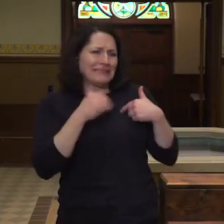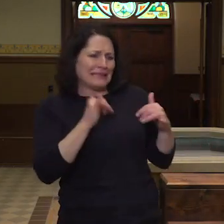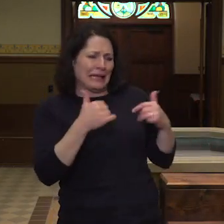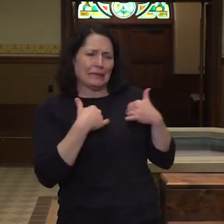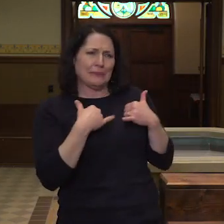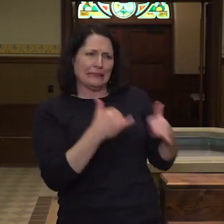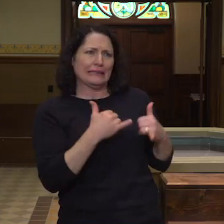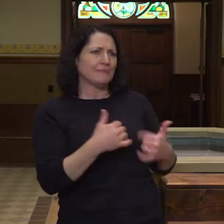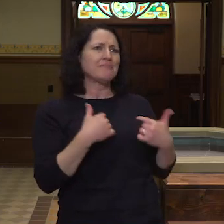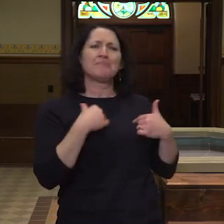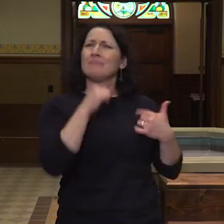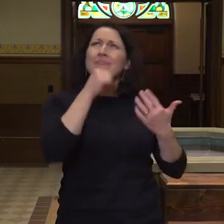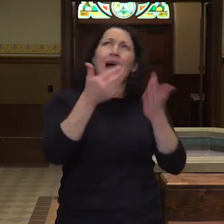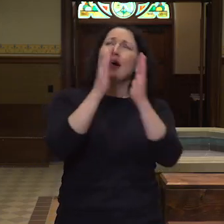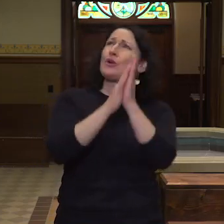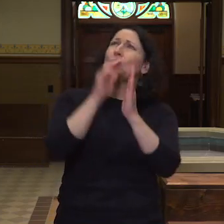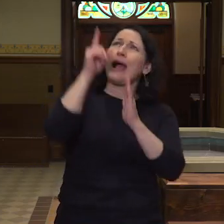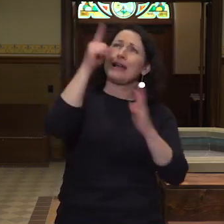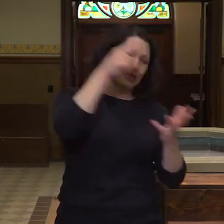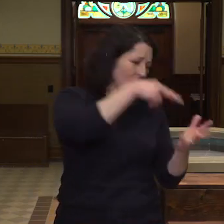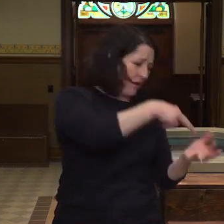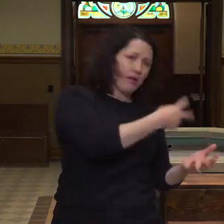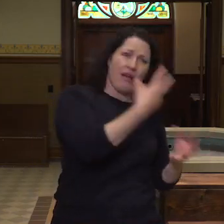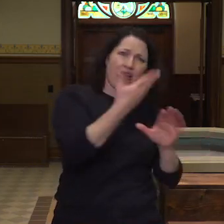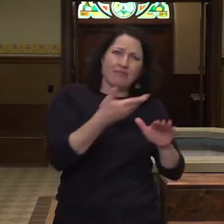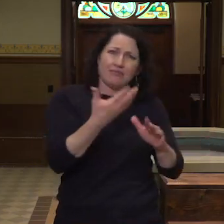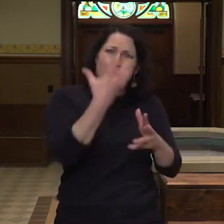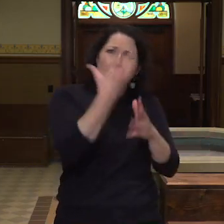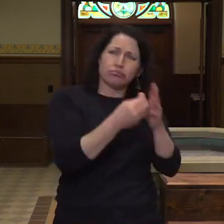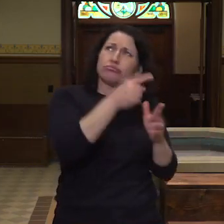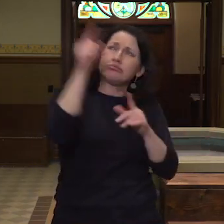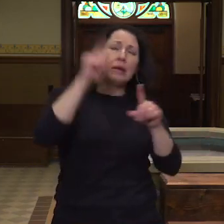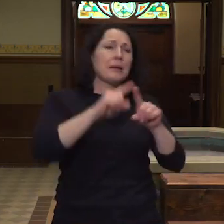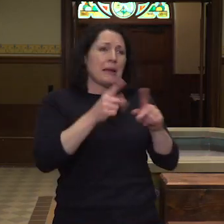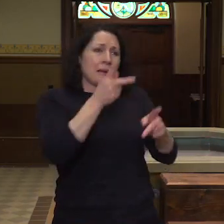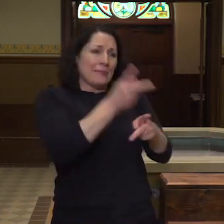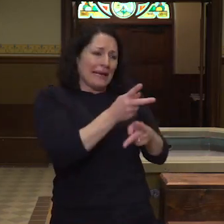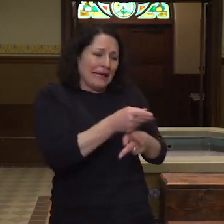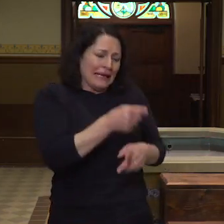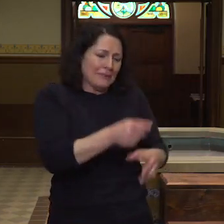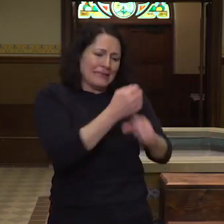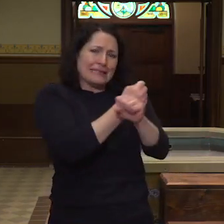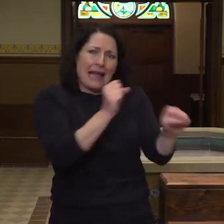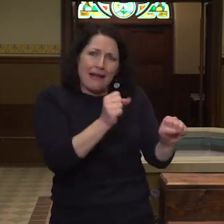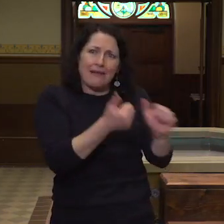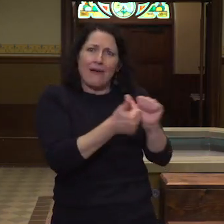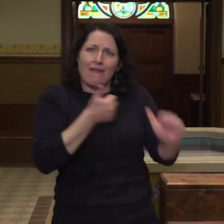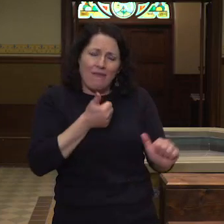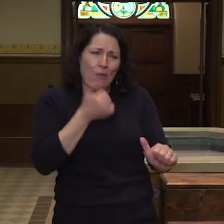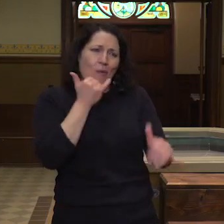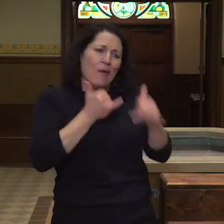I do not ask that you take them out of the world, but that you keep them from the evil one.